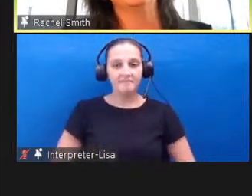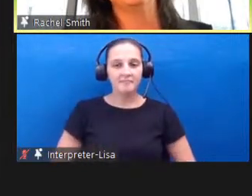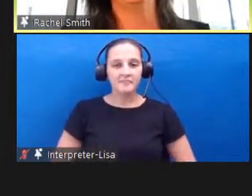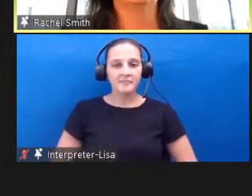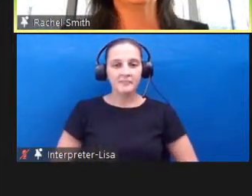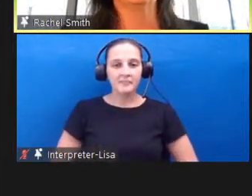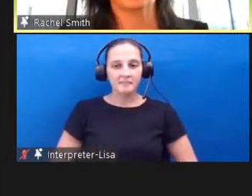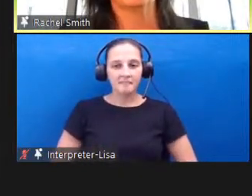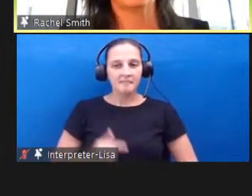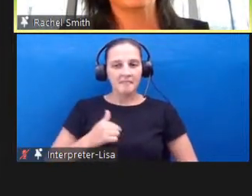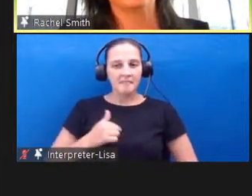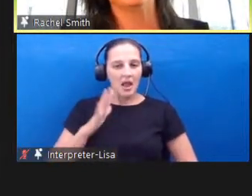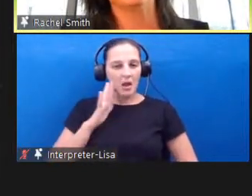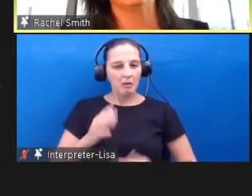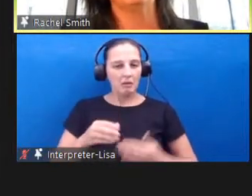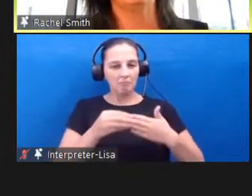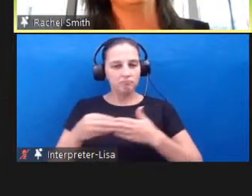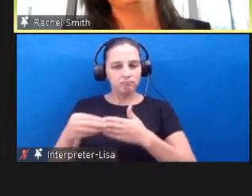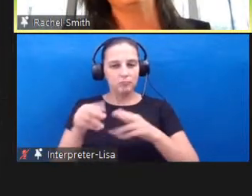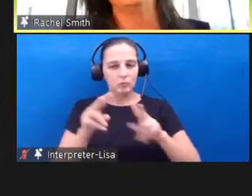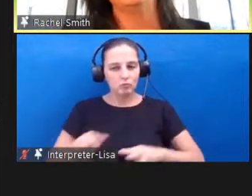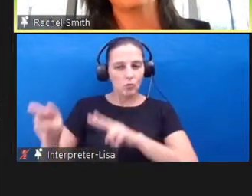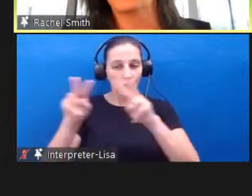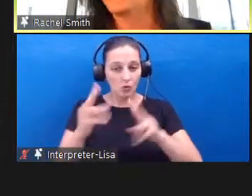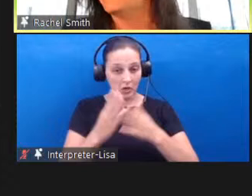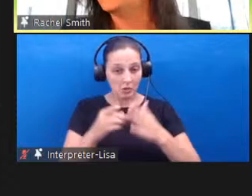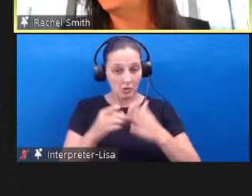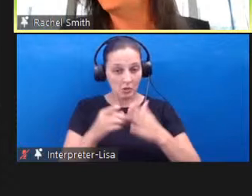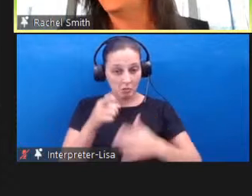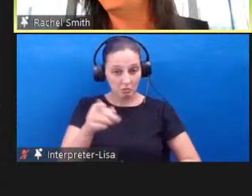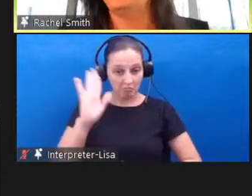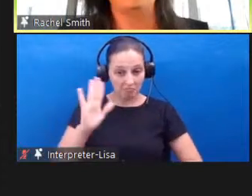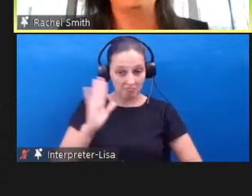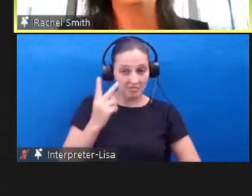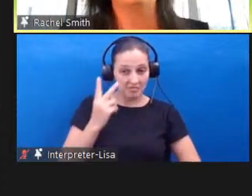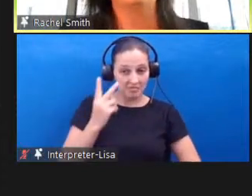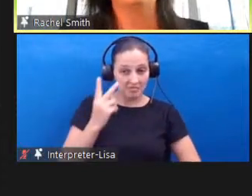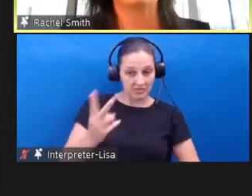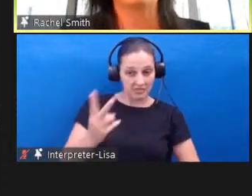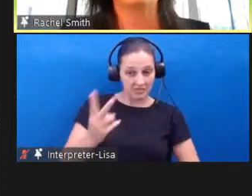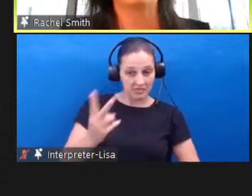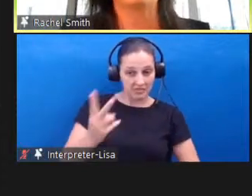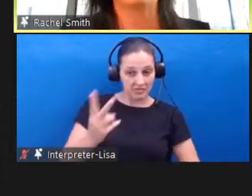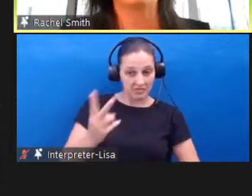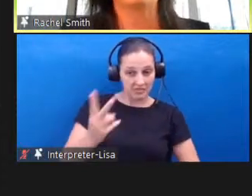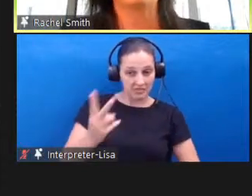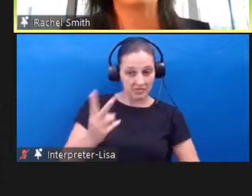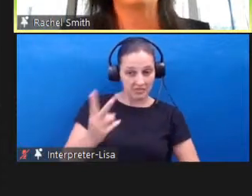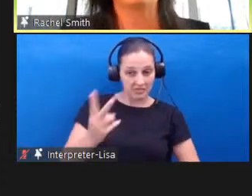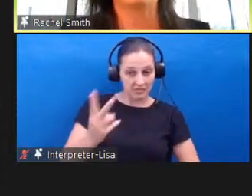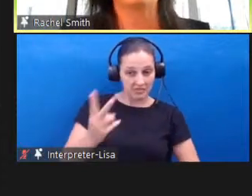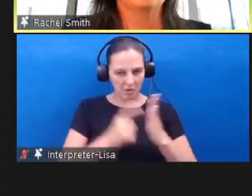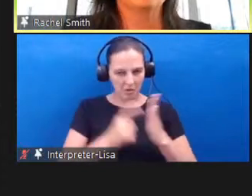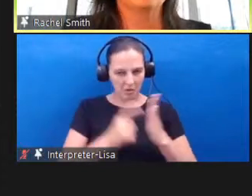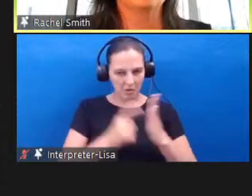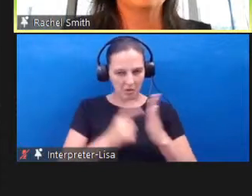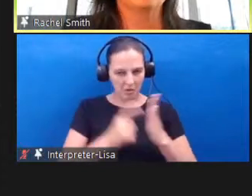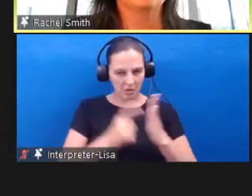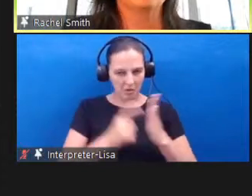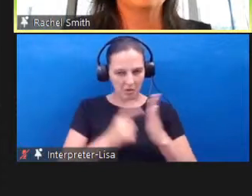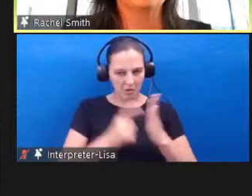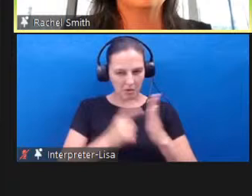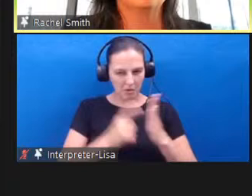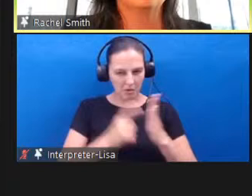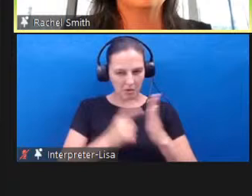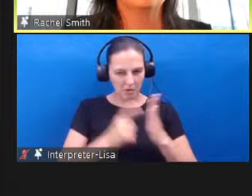to take you on a little tour. Some of you, if you've seen some of my programs, may have recognized some of the content, but hopefully not